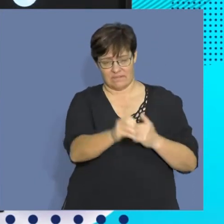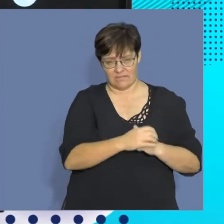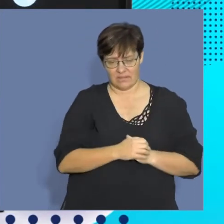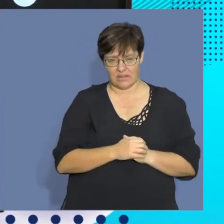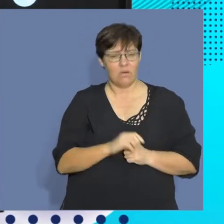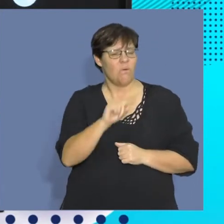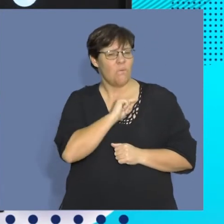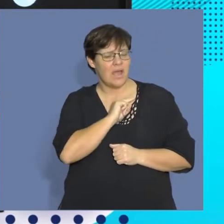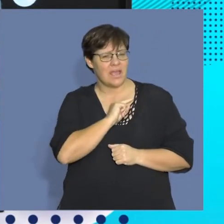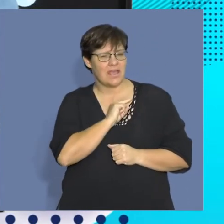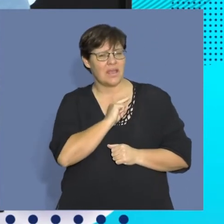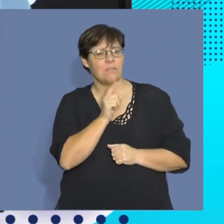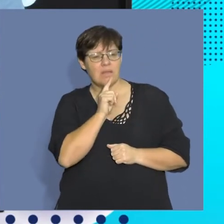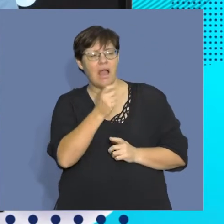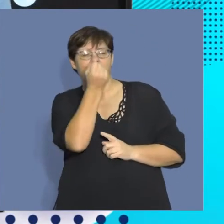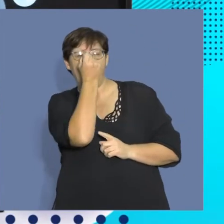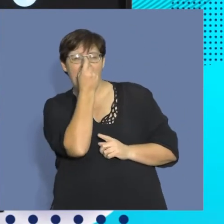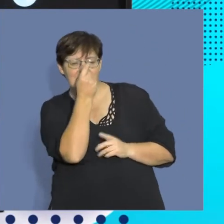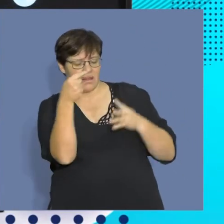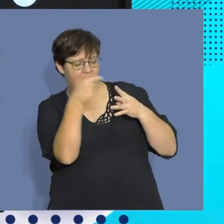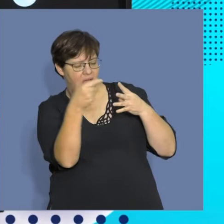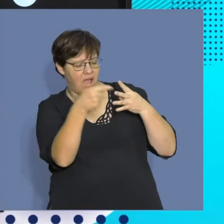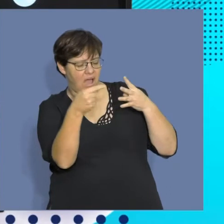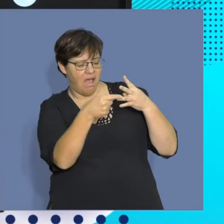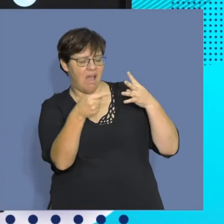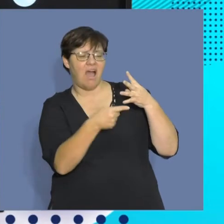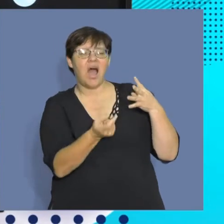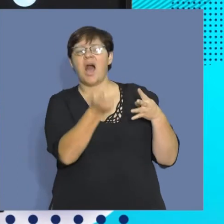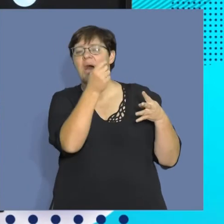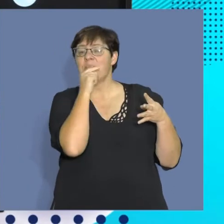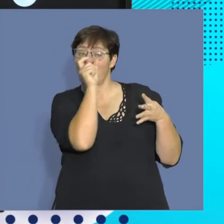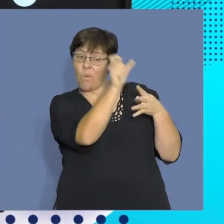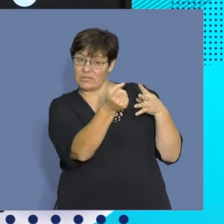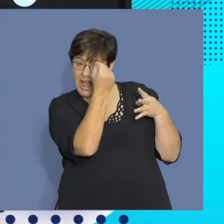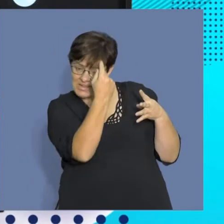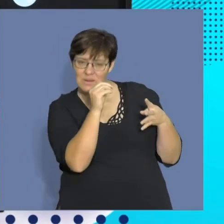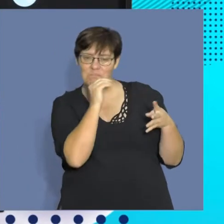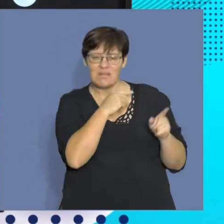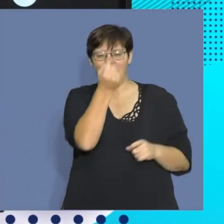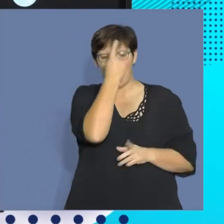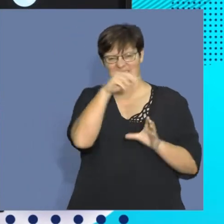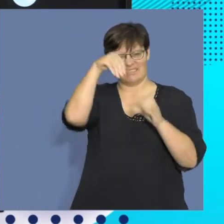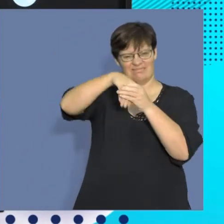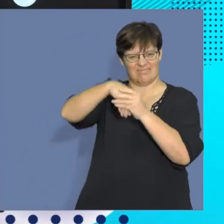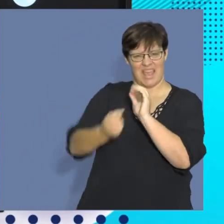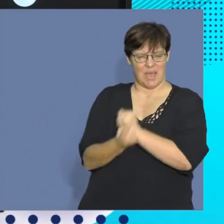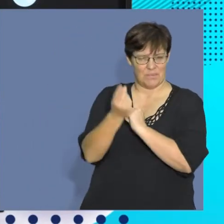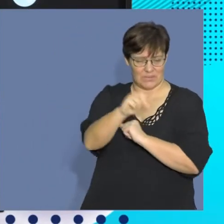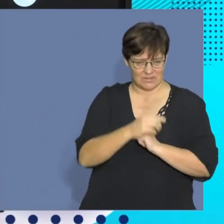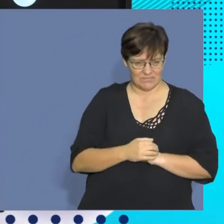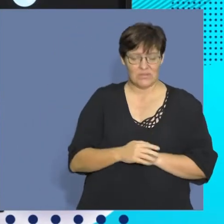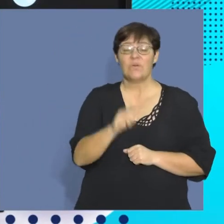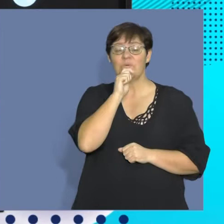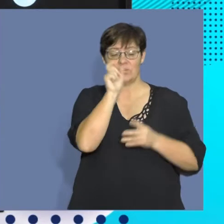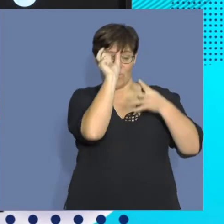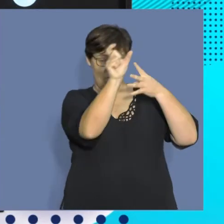study, because that allows you to be able to have context of all the important concepts in a specific topic. So let's try and use our list